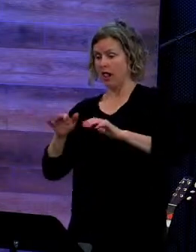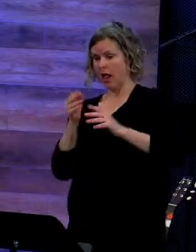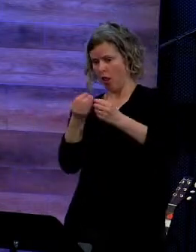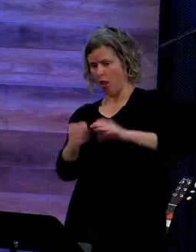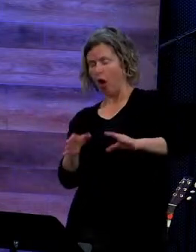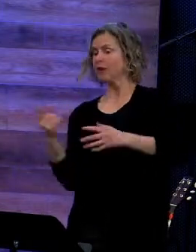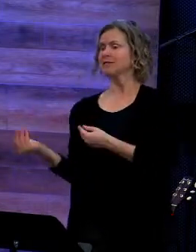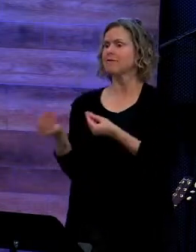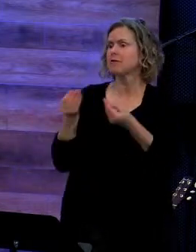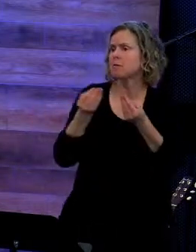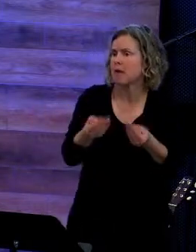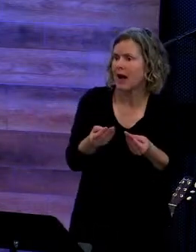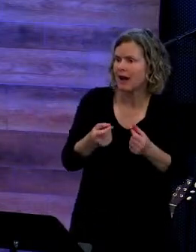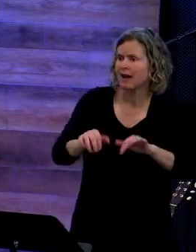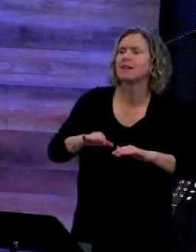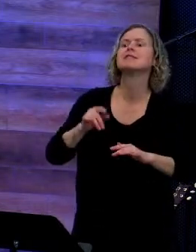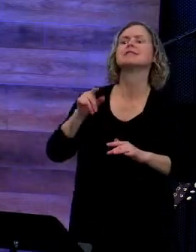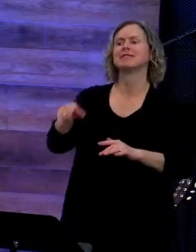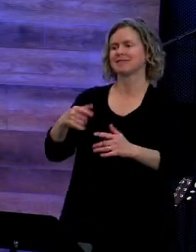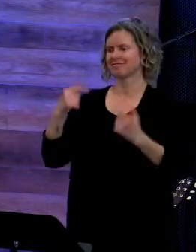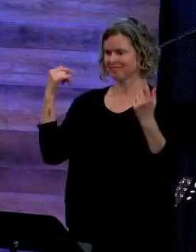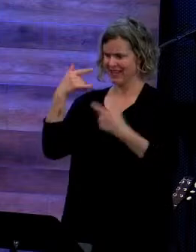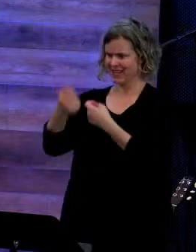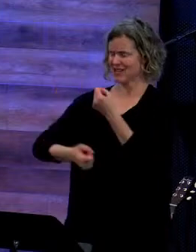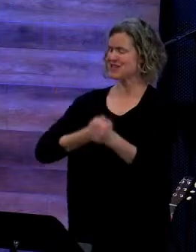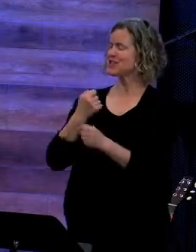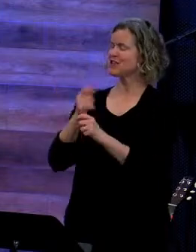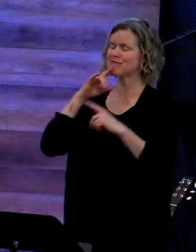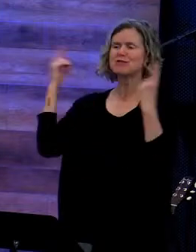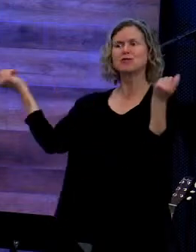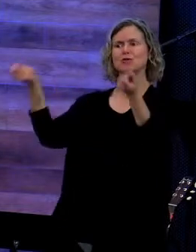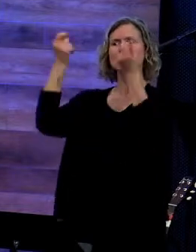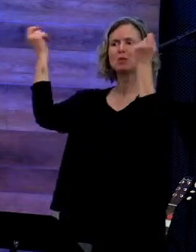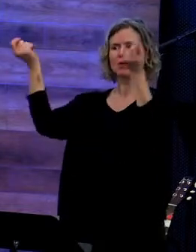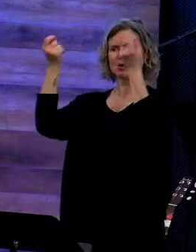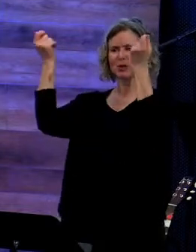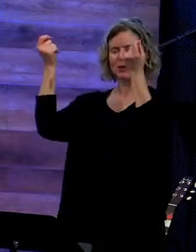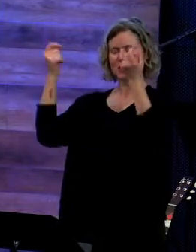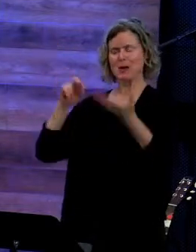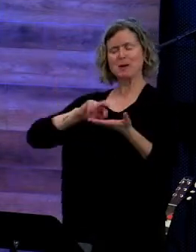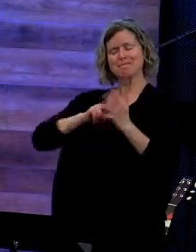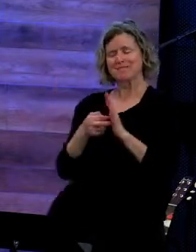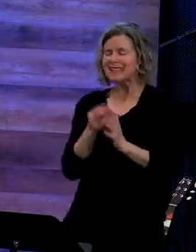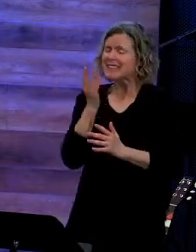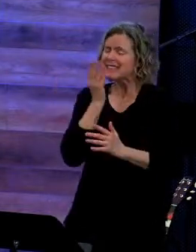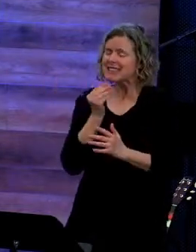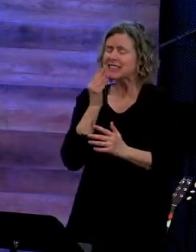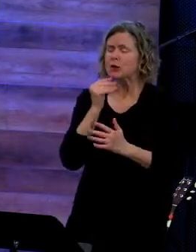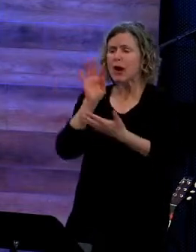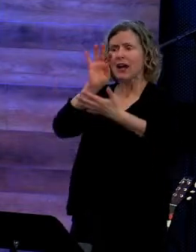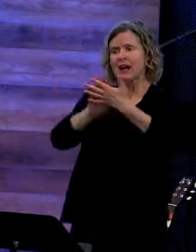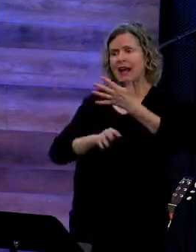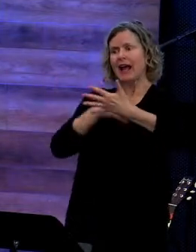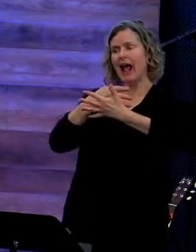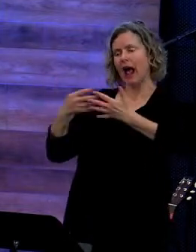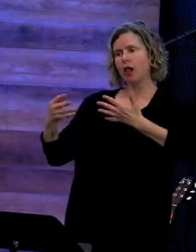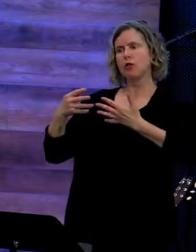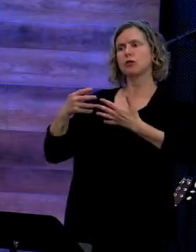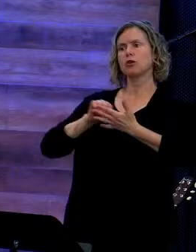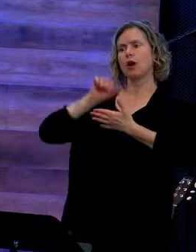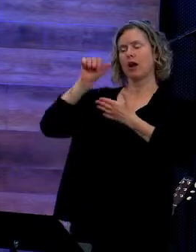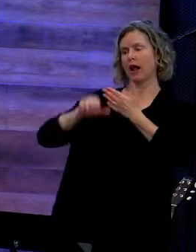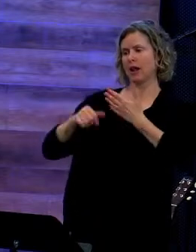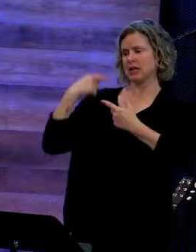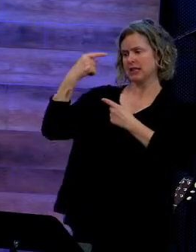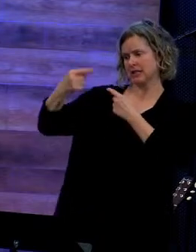this year of Jubilee. And so taking it all together, Israel's whole calendar was designed to remind